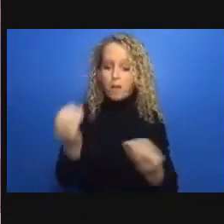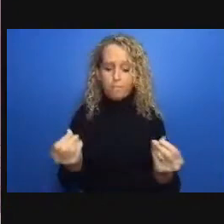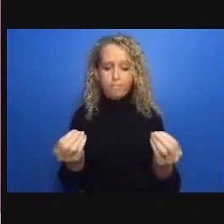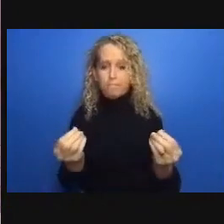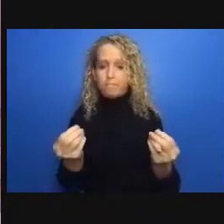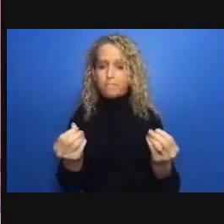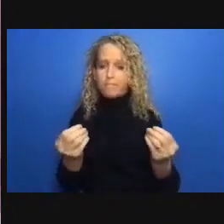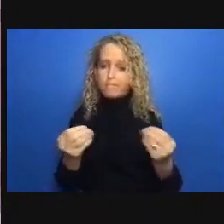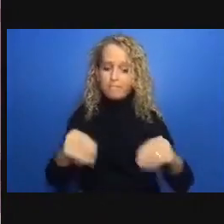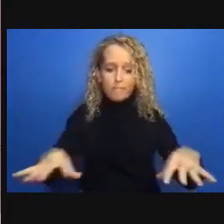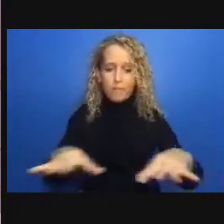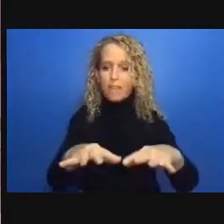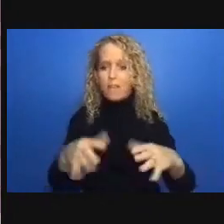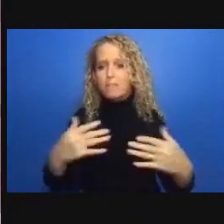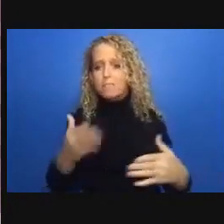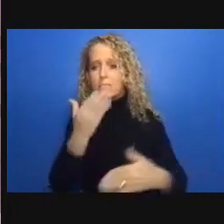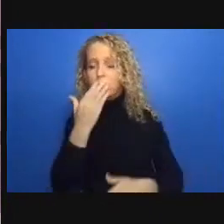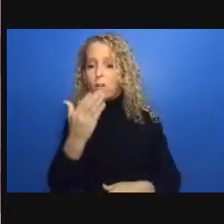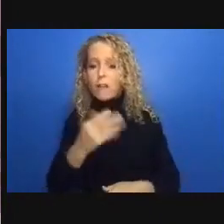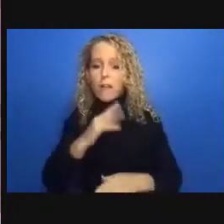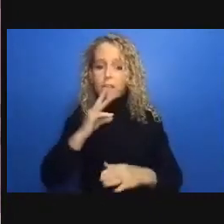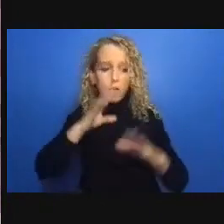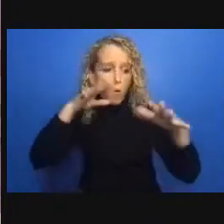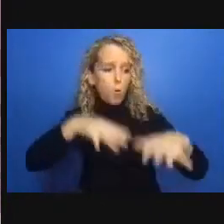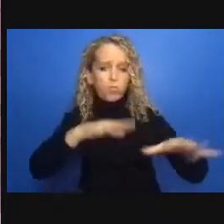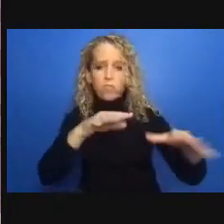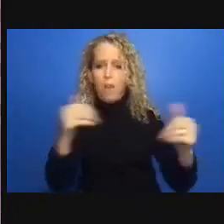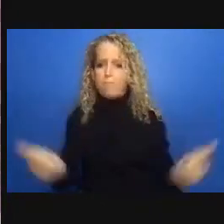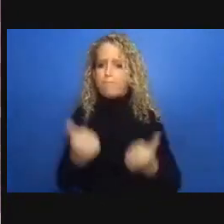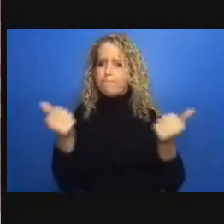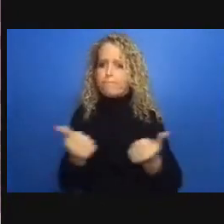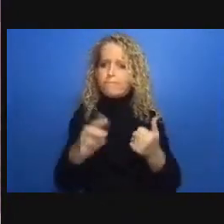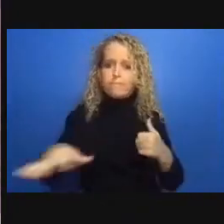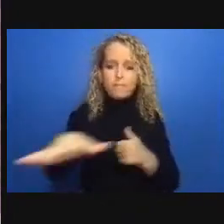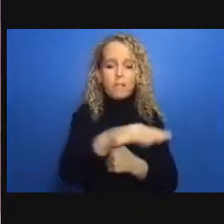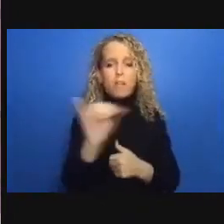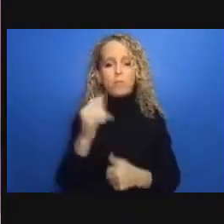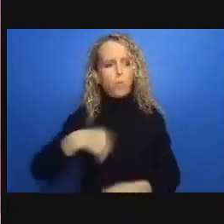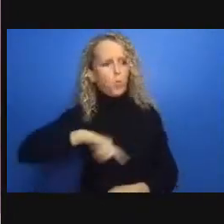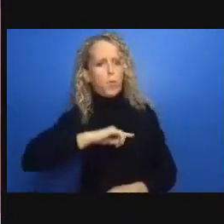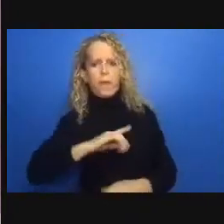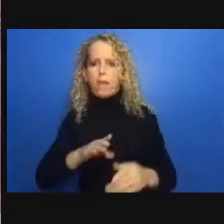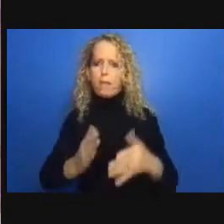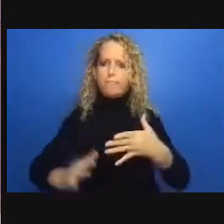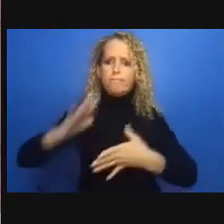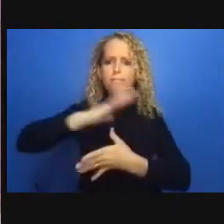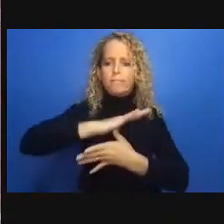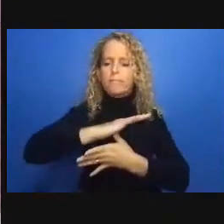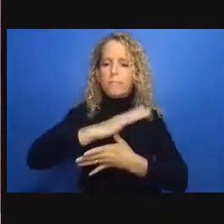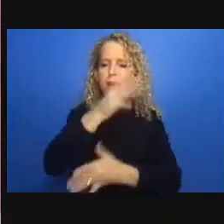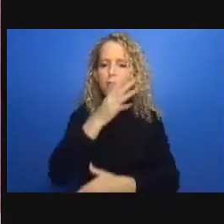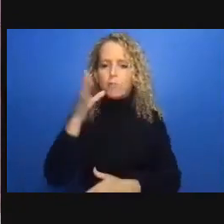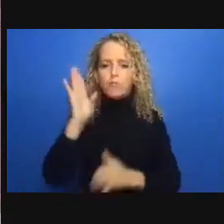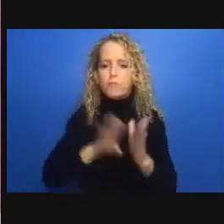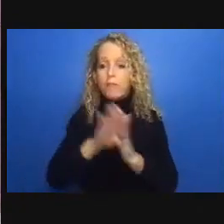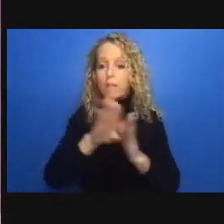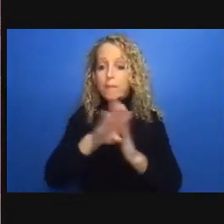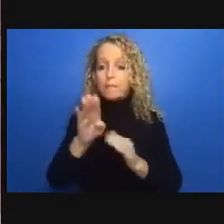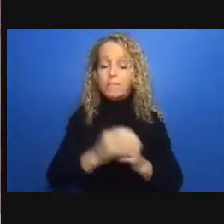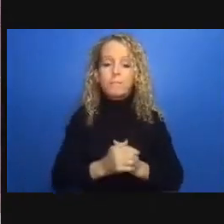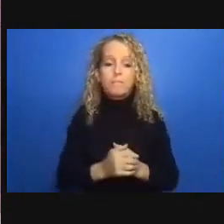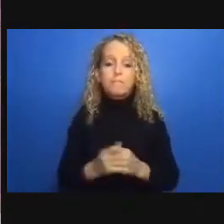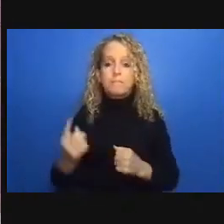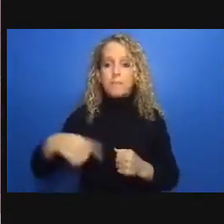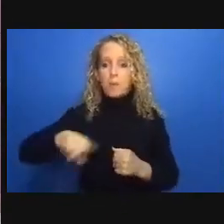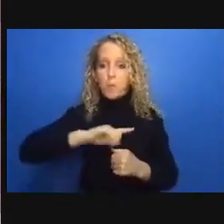to ocean resources, and we're leaders in aquaculture development. We have exhibited significant